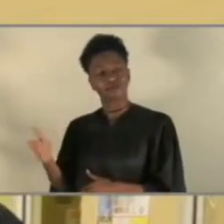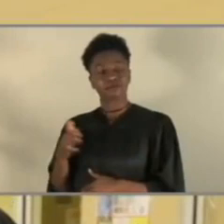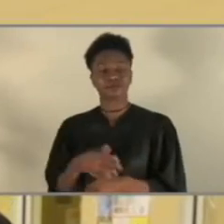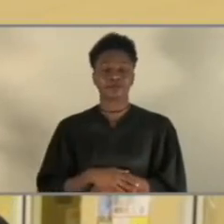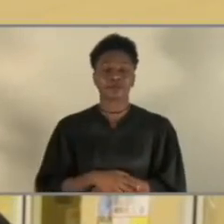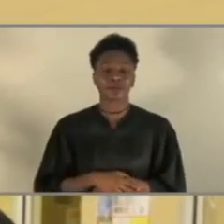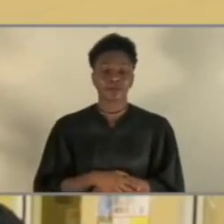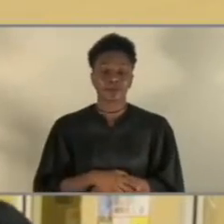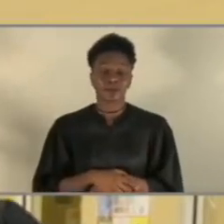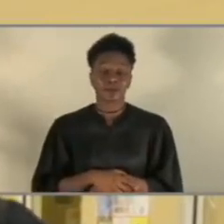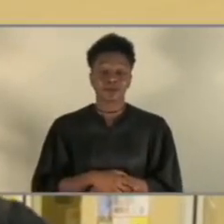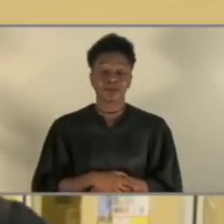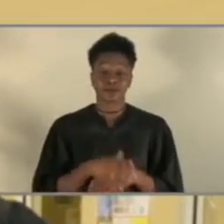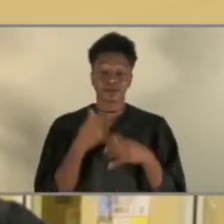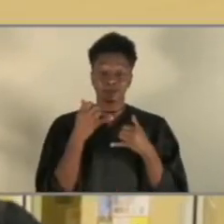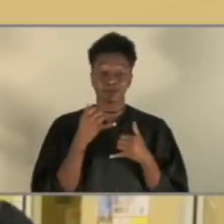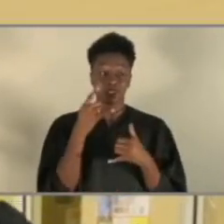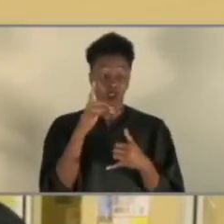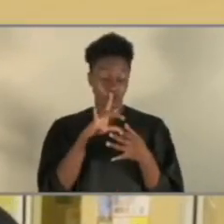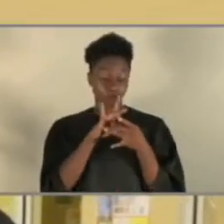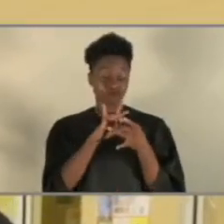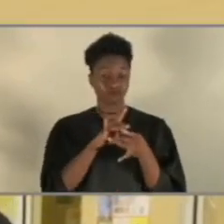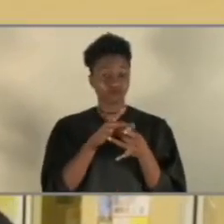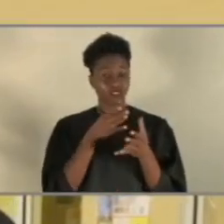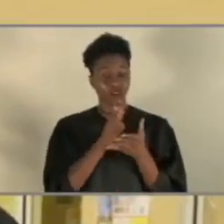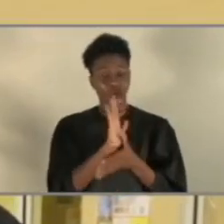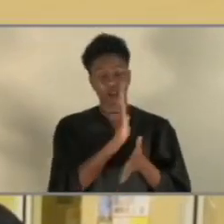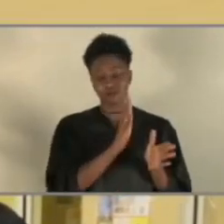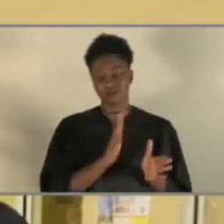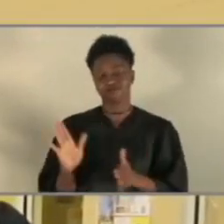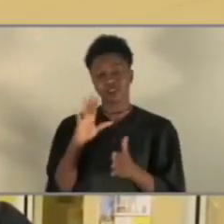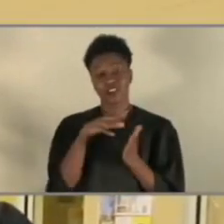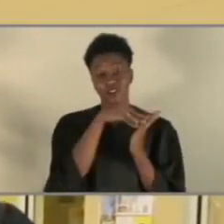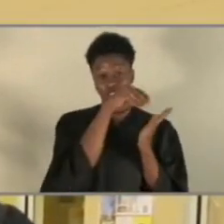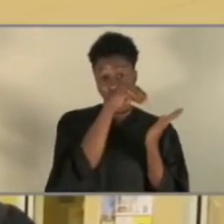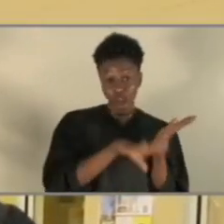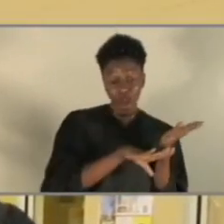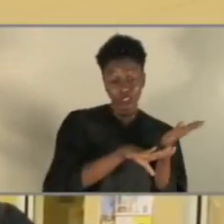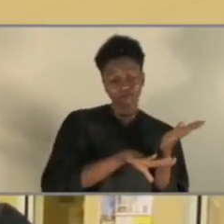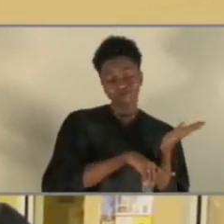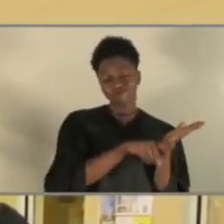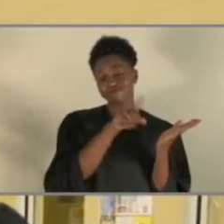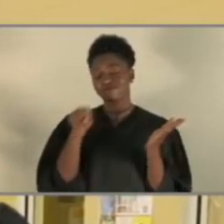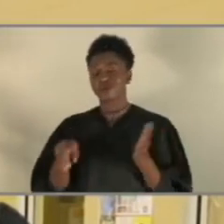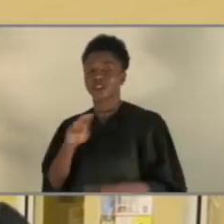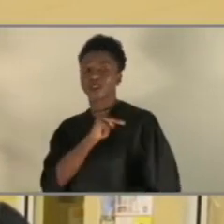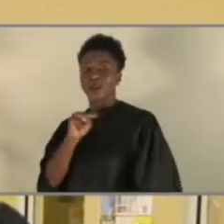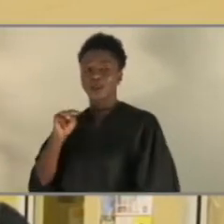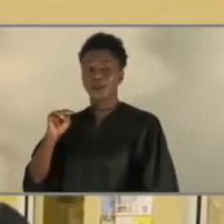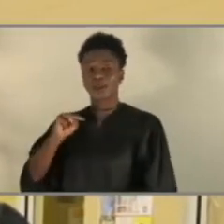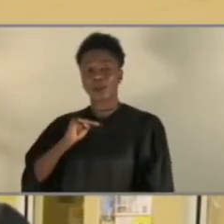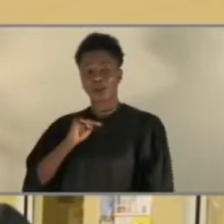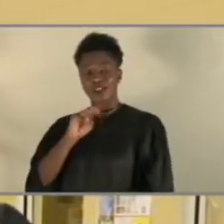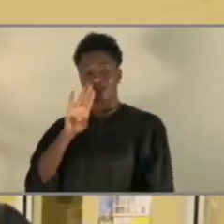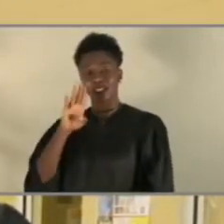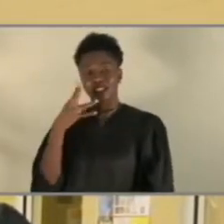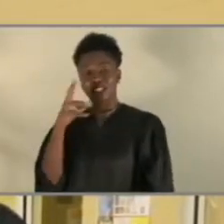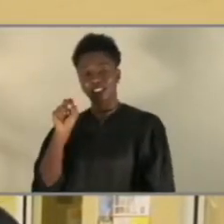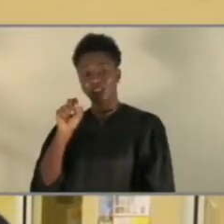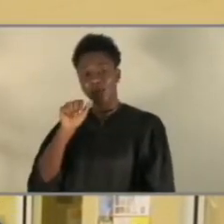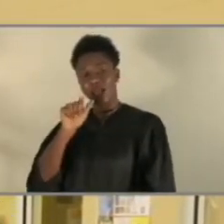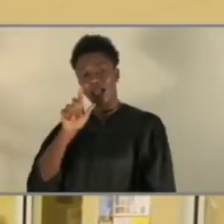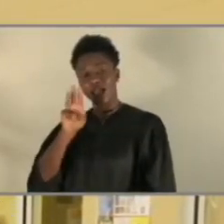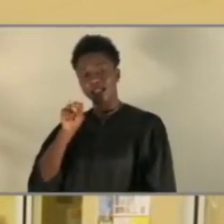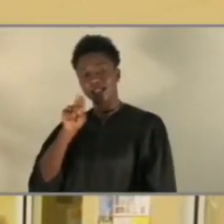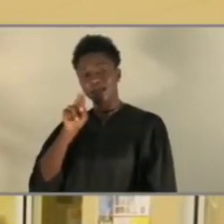At the moment, you are participating in the rite of passage from that of a student to a member of the Beach High School Alumni Association,